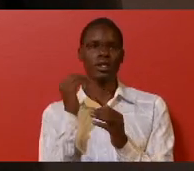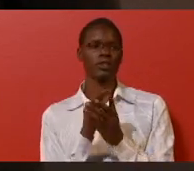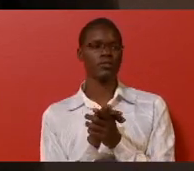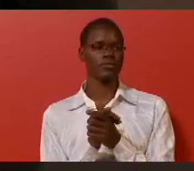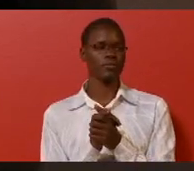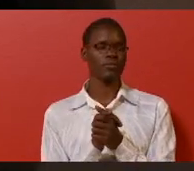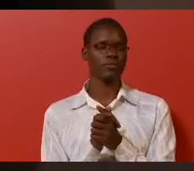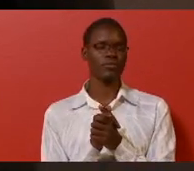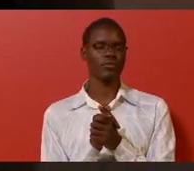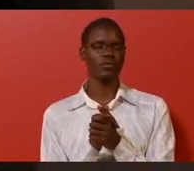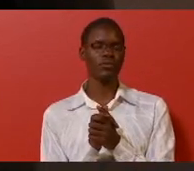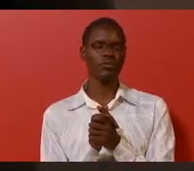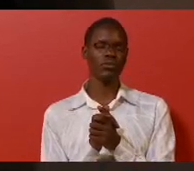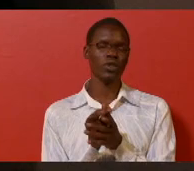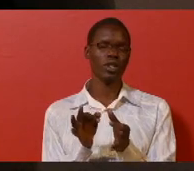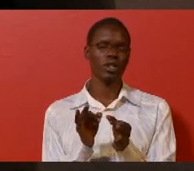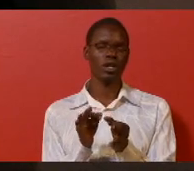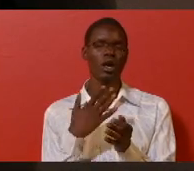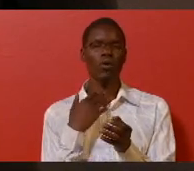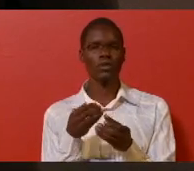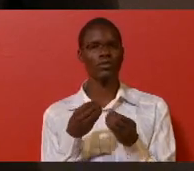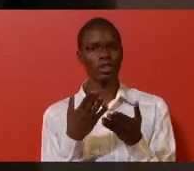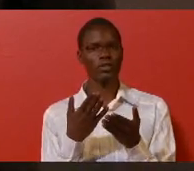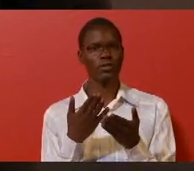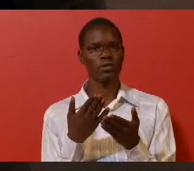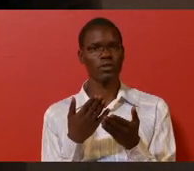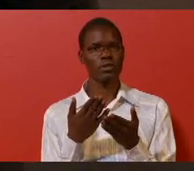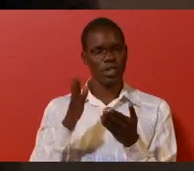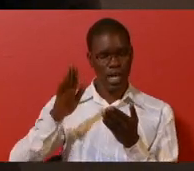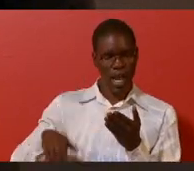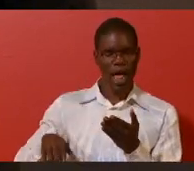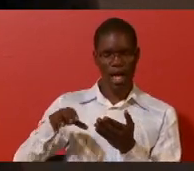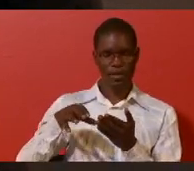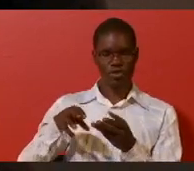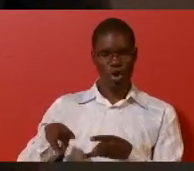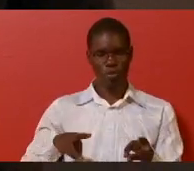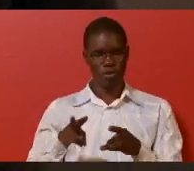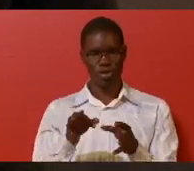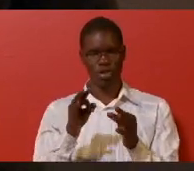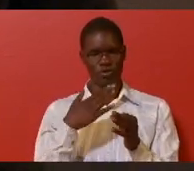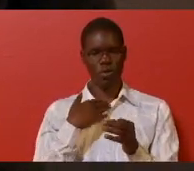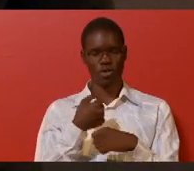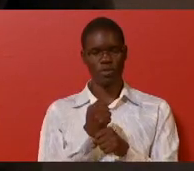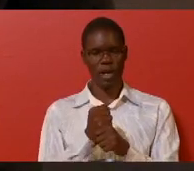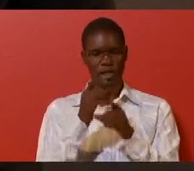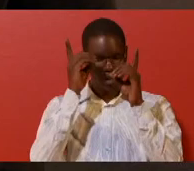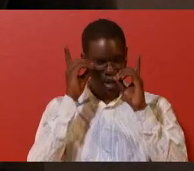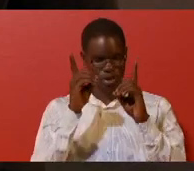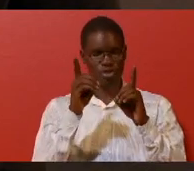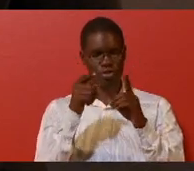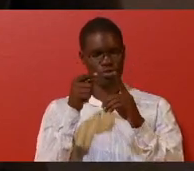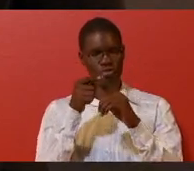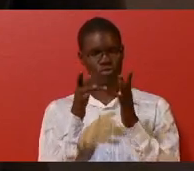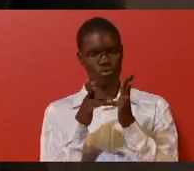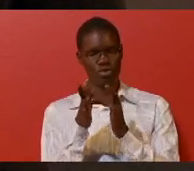to Jesus. So I'll give you one last chance. If there's someone here who hasn't yet made that decision for Jesus, and tonight you're listening and you